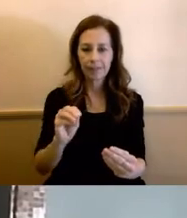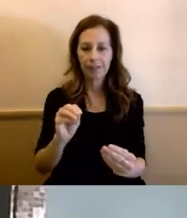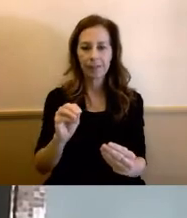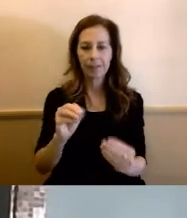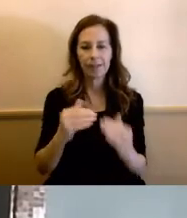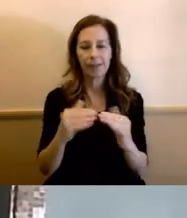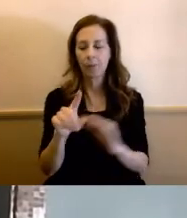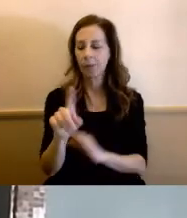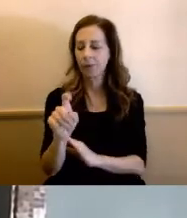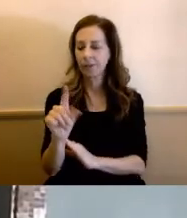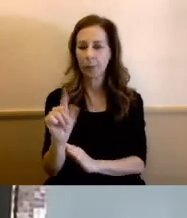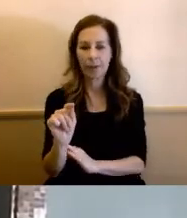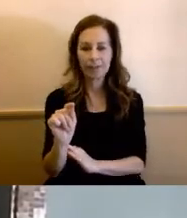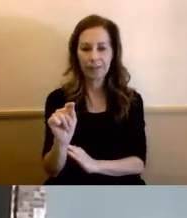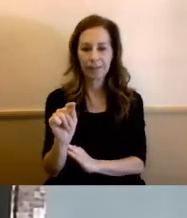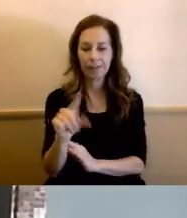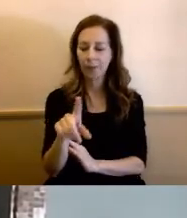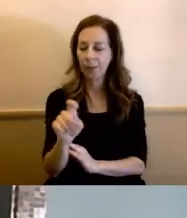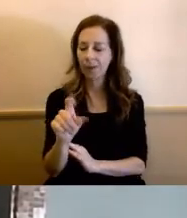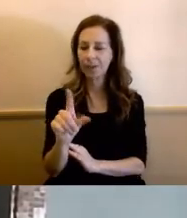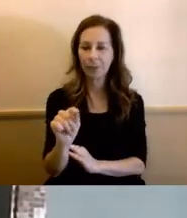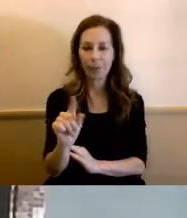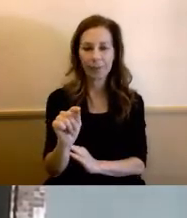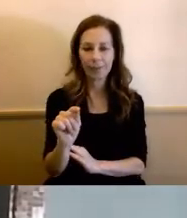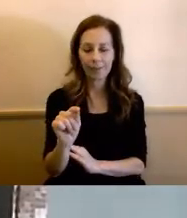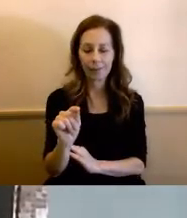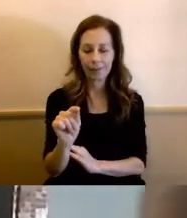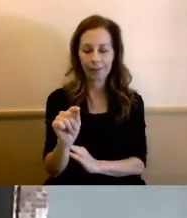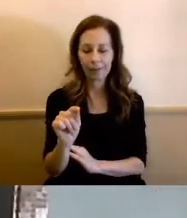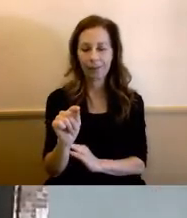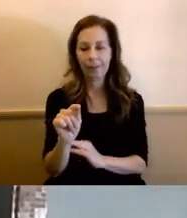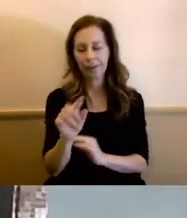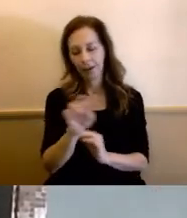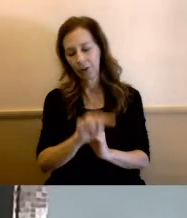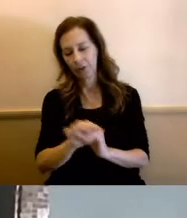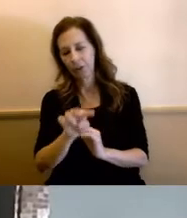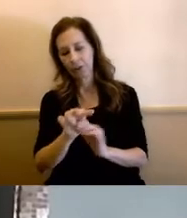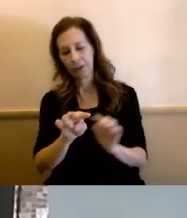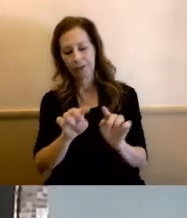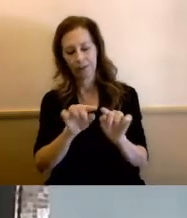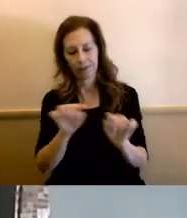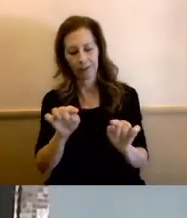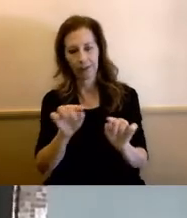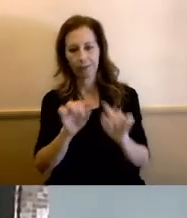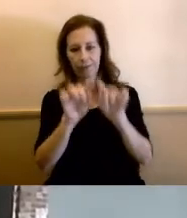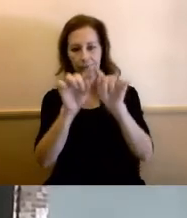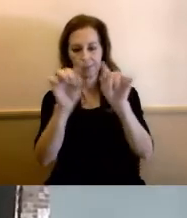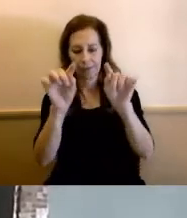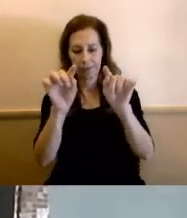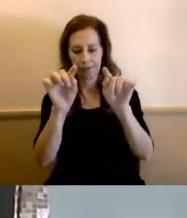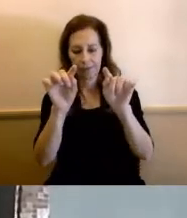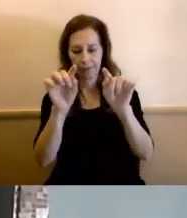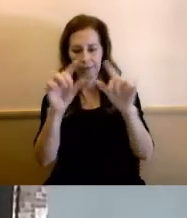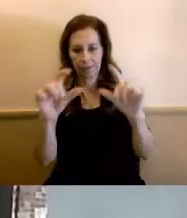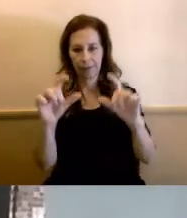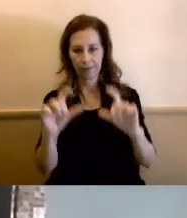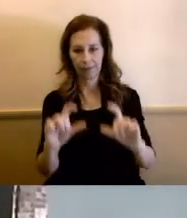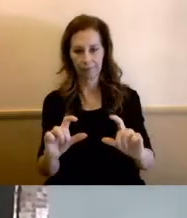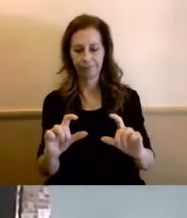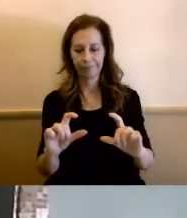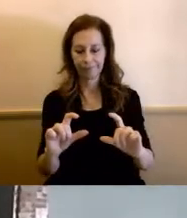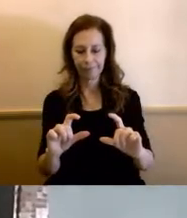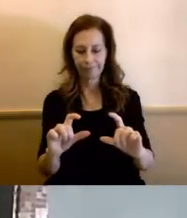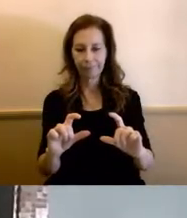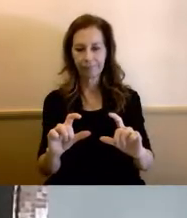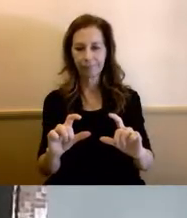degrees, 120 degrees. I can look at from here to here, or from here to here. It's going to be the